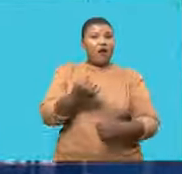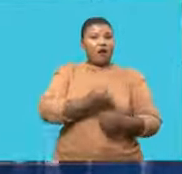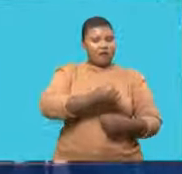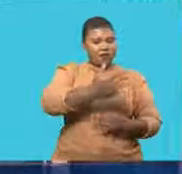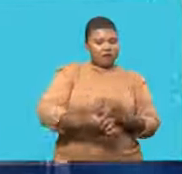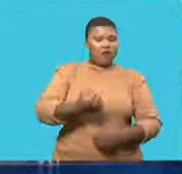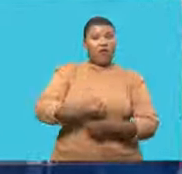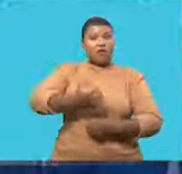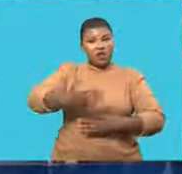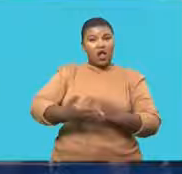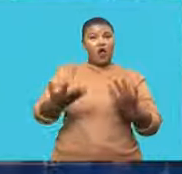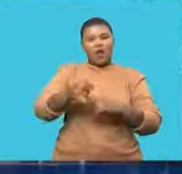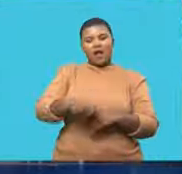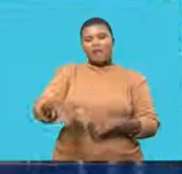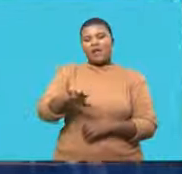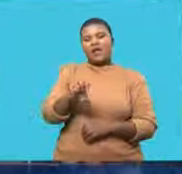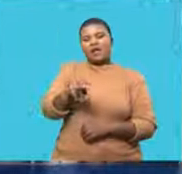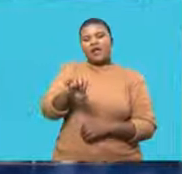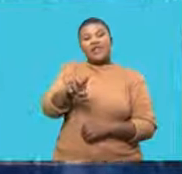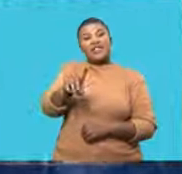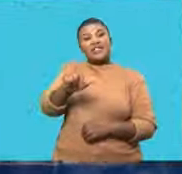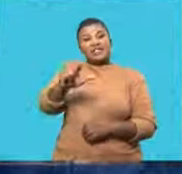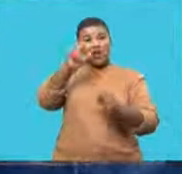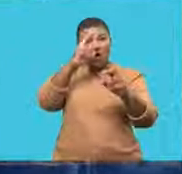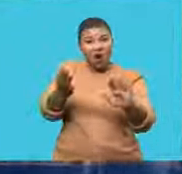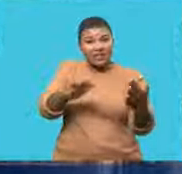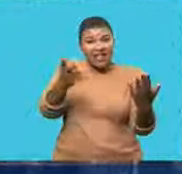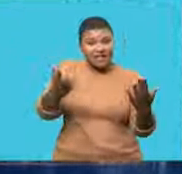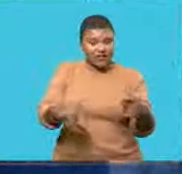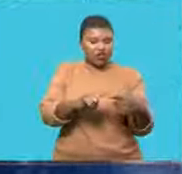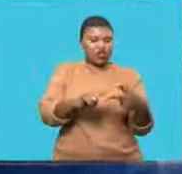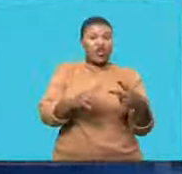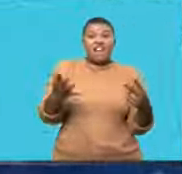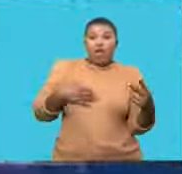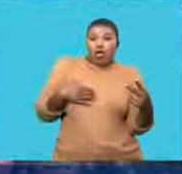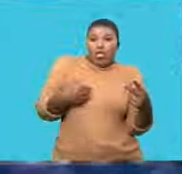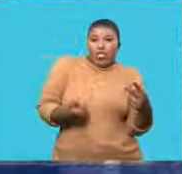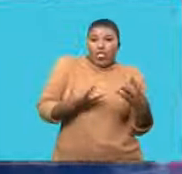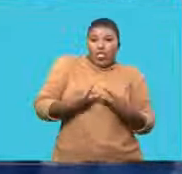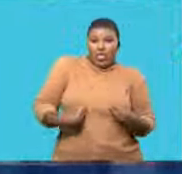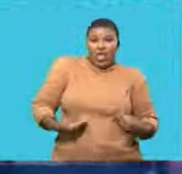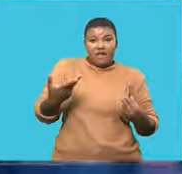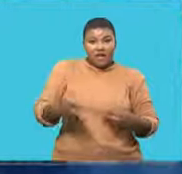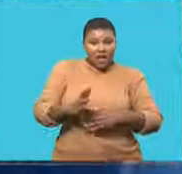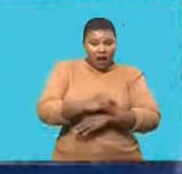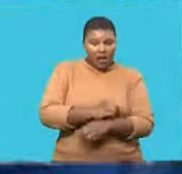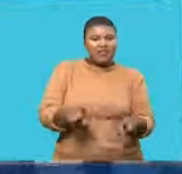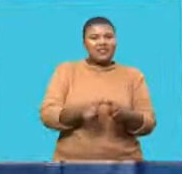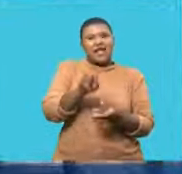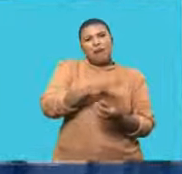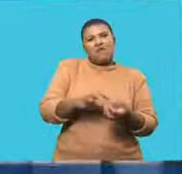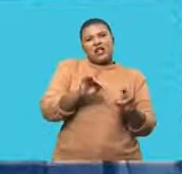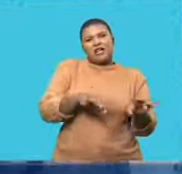bakudi ba alafehileng lefung la kankere ba ntseng ba fumantshwa kalafo le ho bao ba lahlehetsweng ke maphelo a